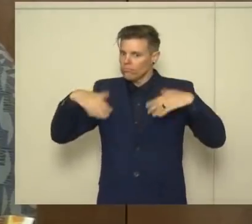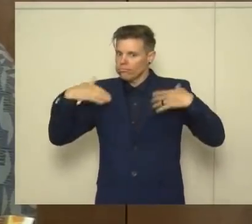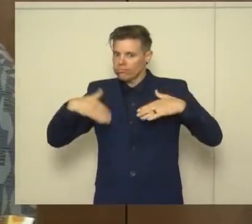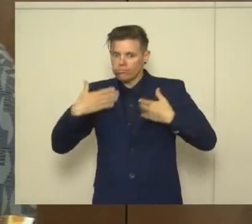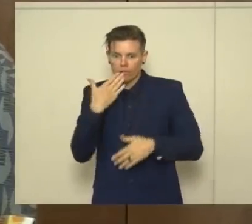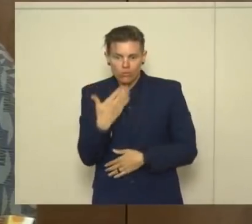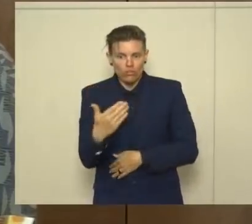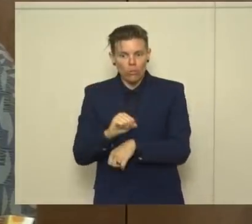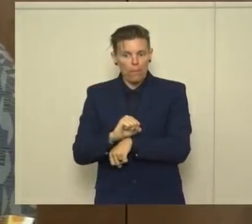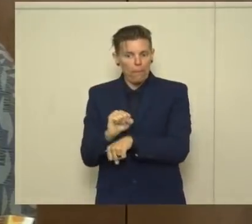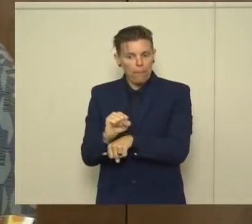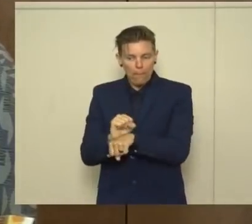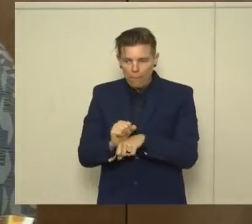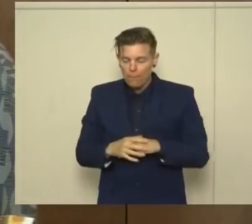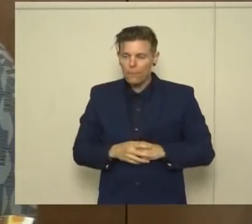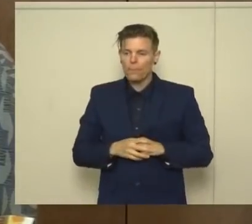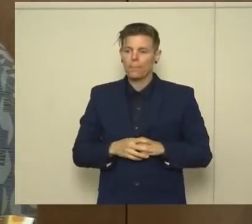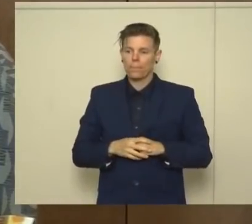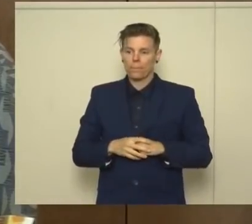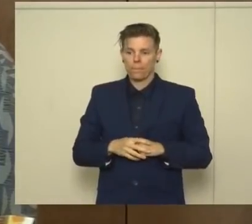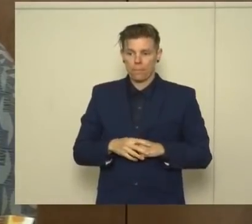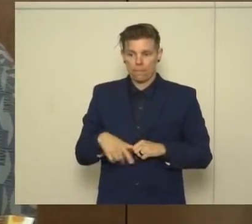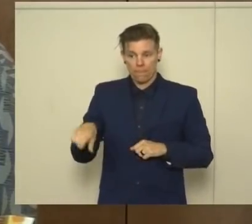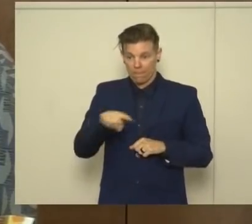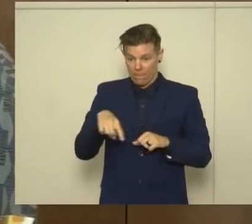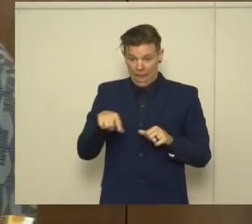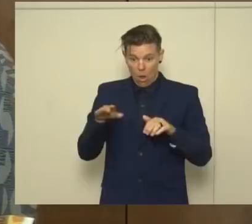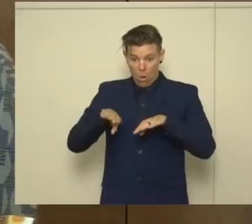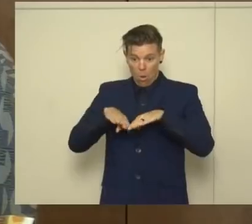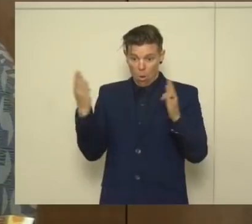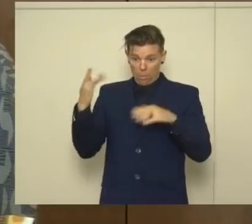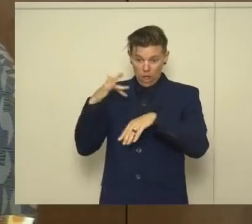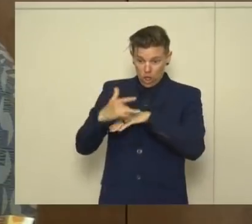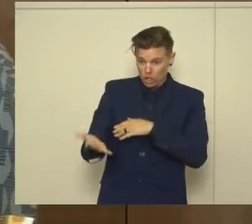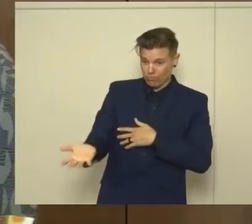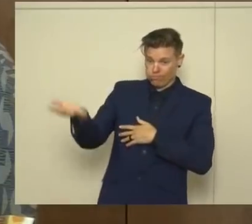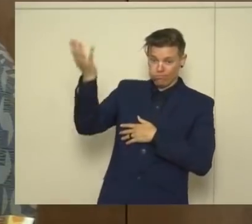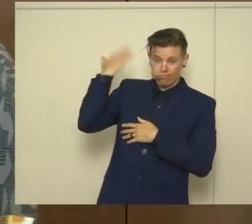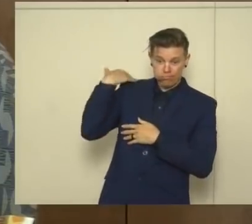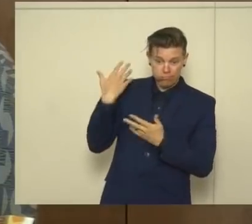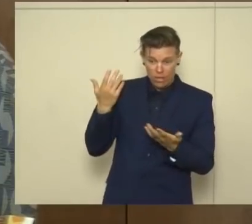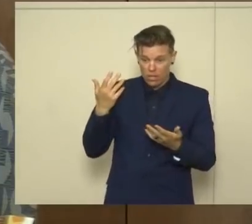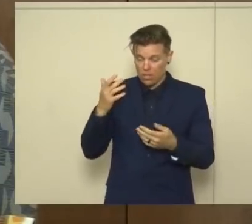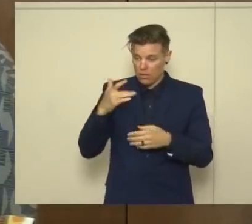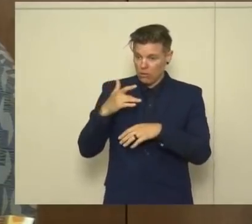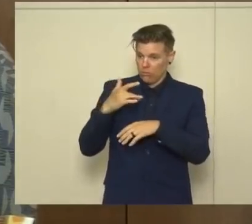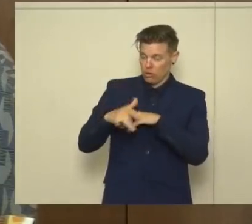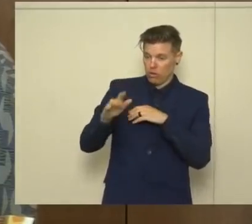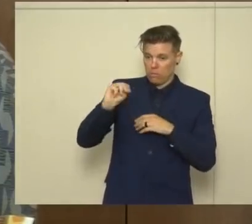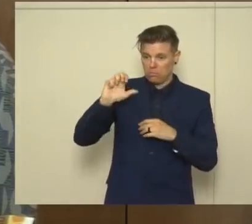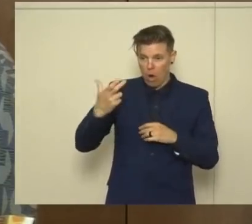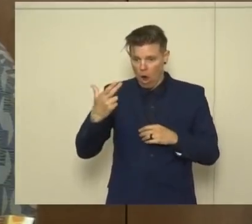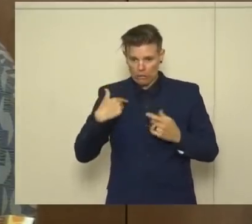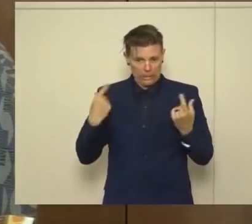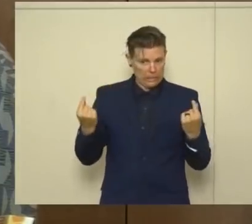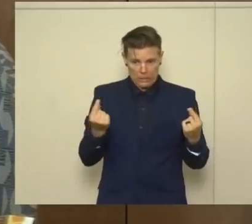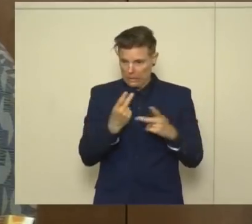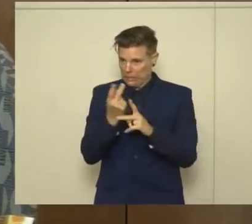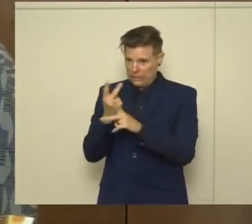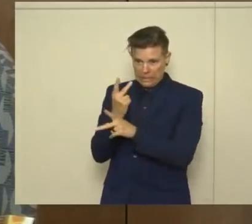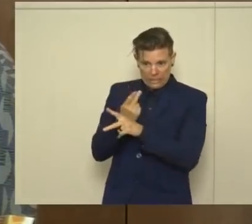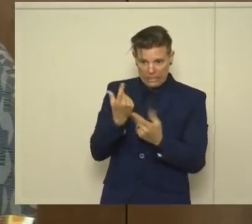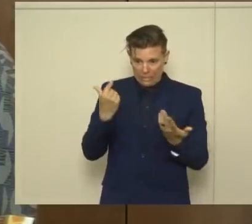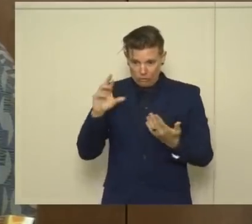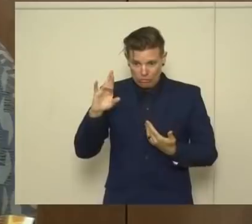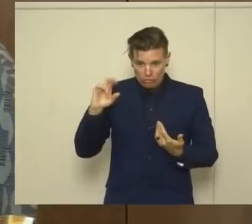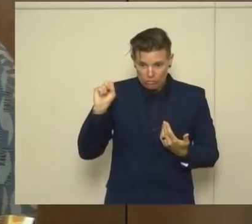And they did this early, when it was very difficult for us to talk about how we mitigate risk effectively and